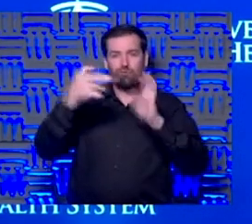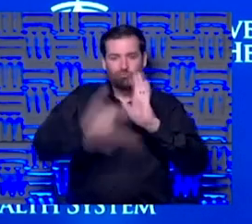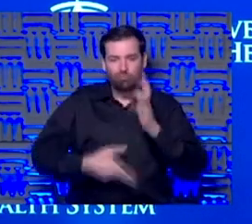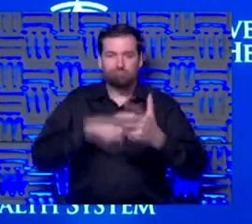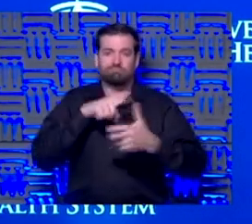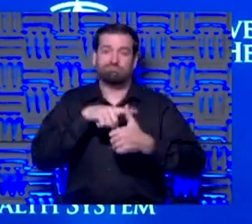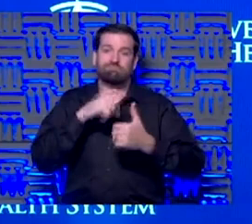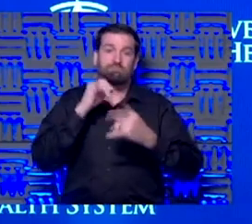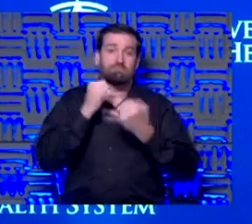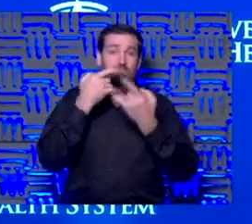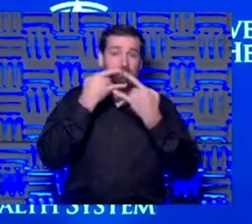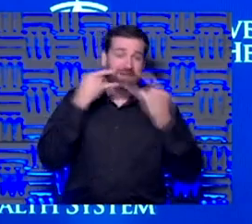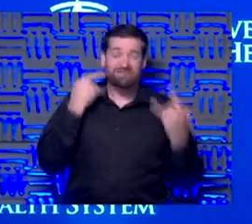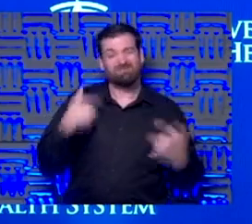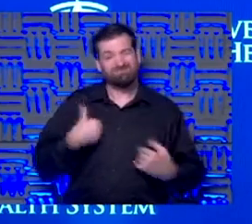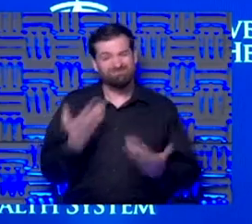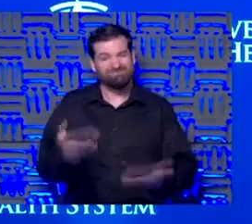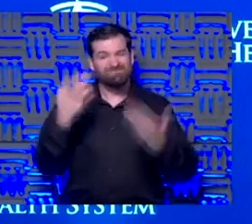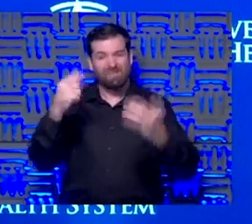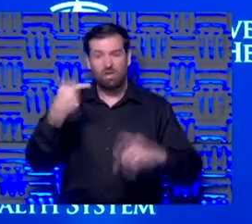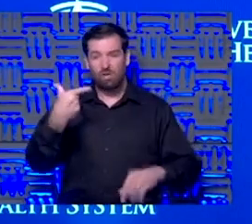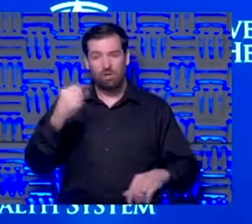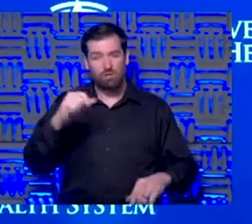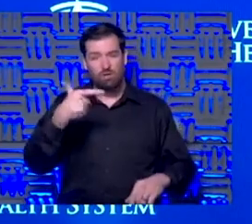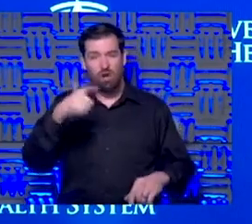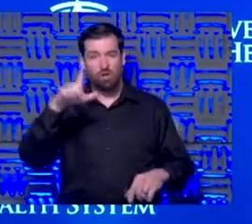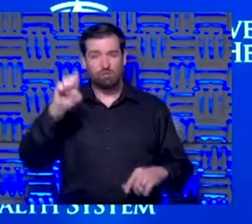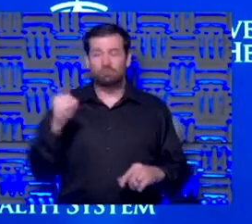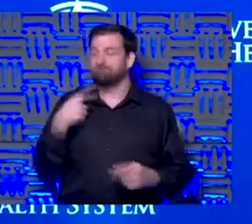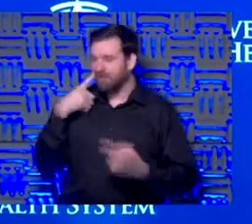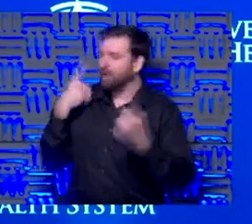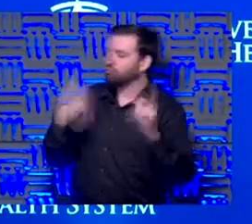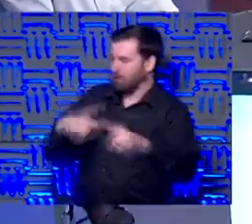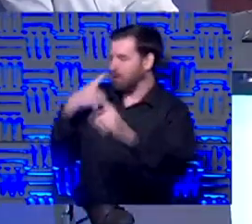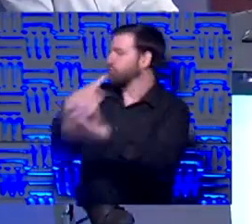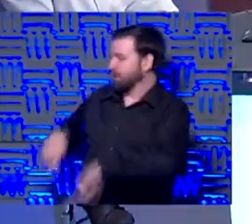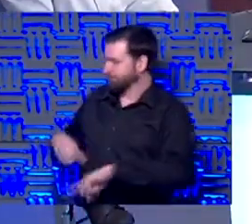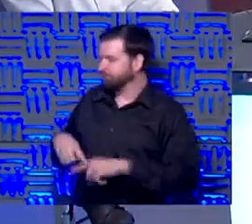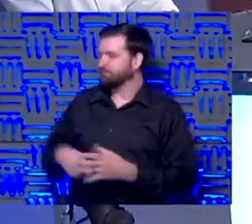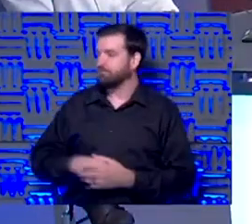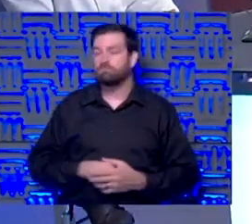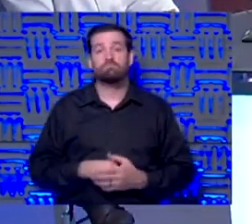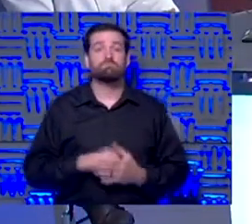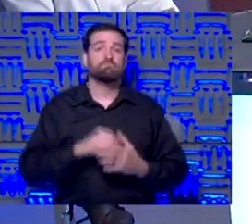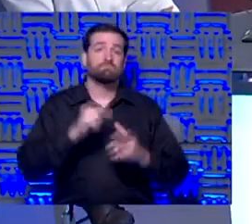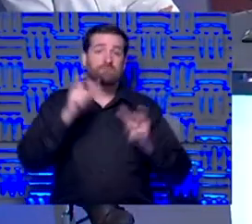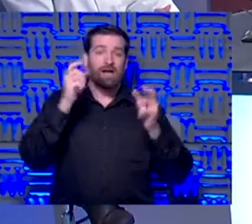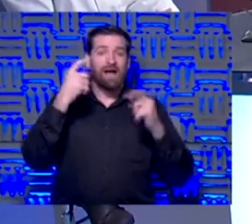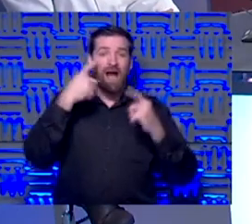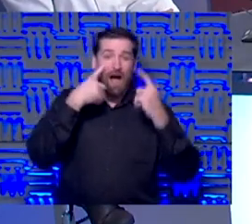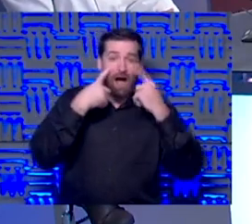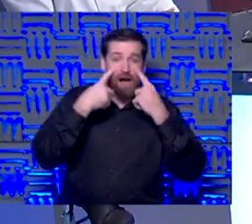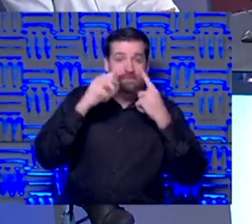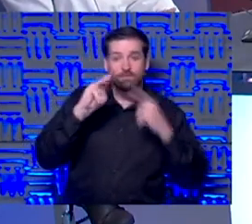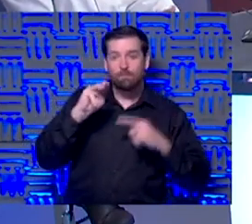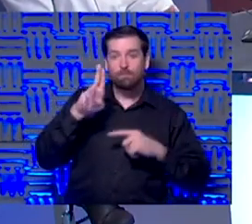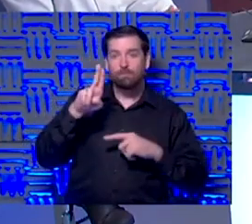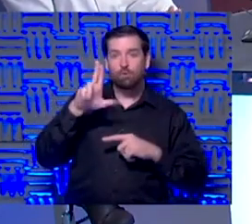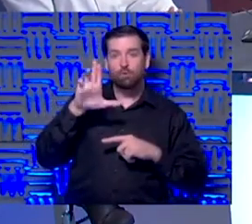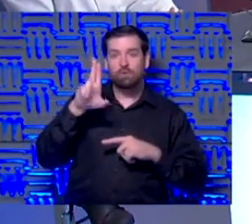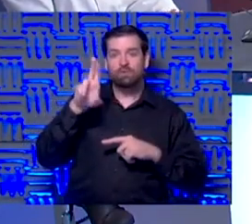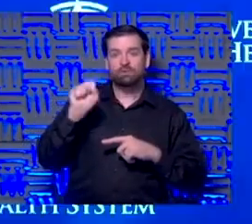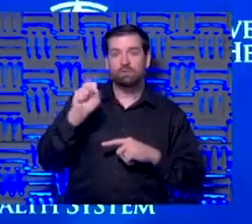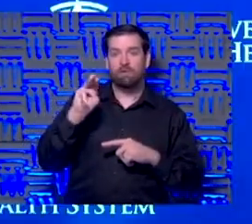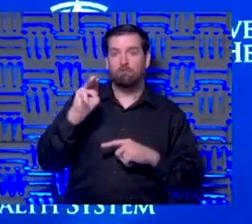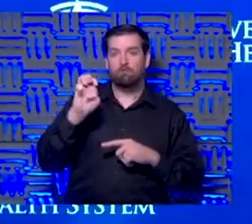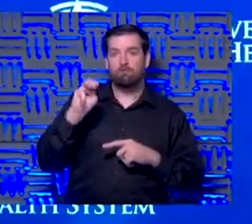mask. I think wear goggles. I do. Yeah, I do. Really I preach agree. The wear I a goggle agree. Thing because yep. got your eyes are mucous membranes and you touch your eyes with your hands